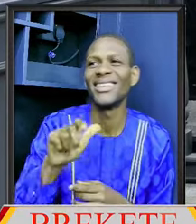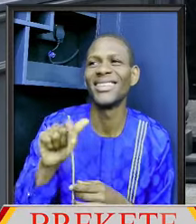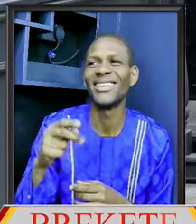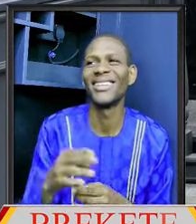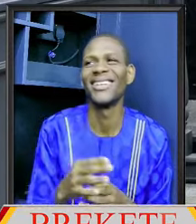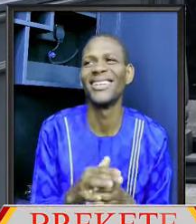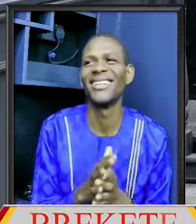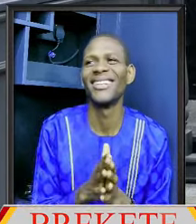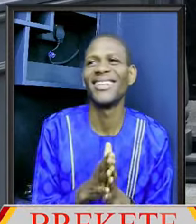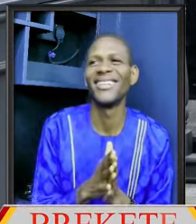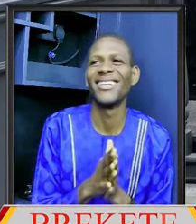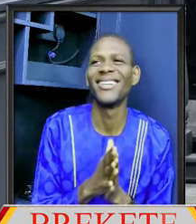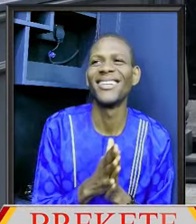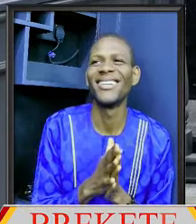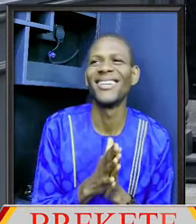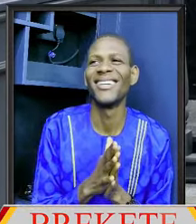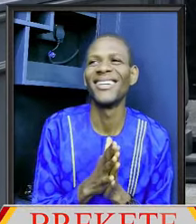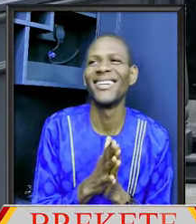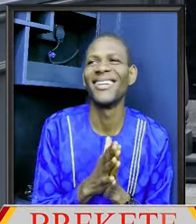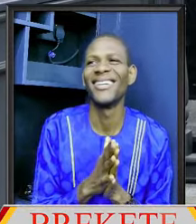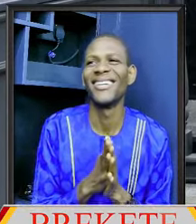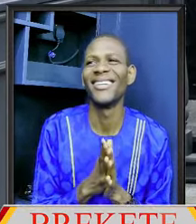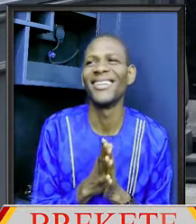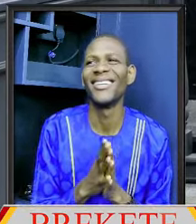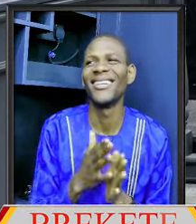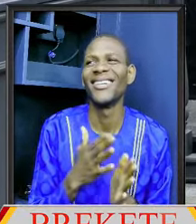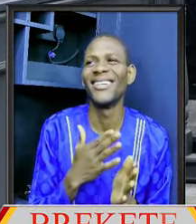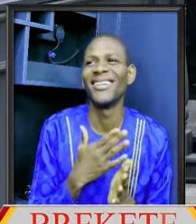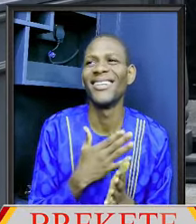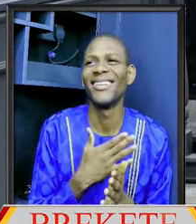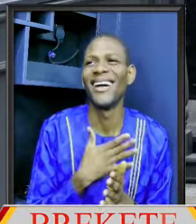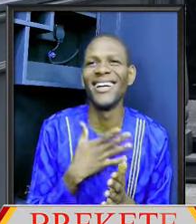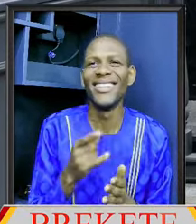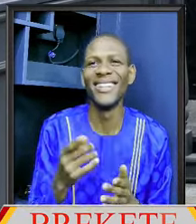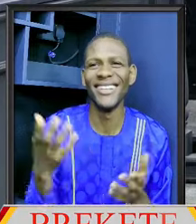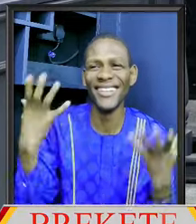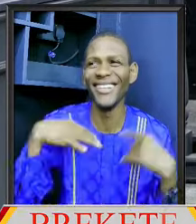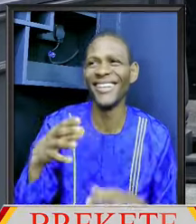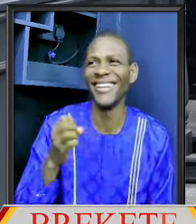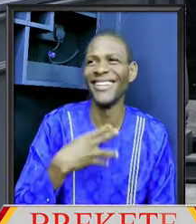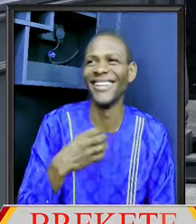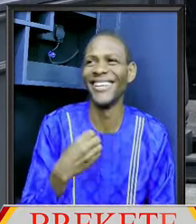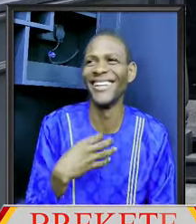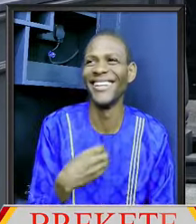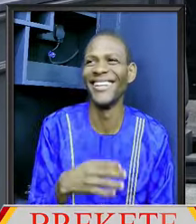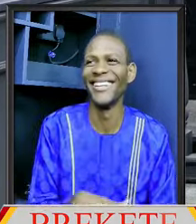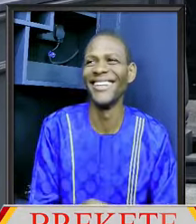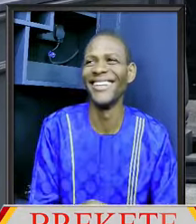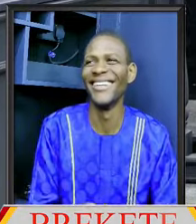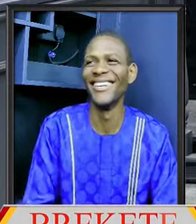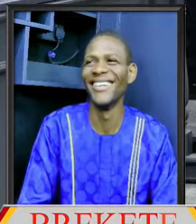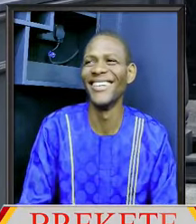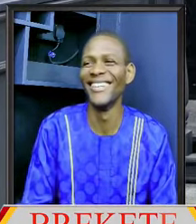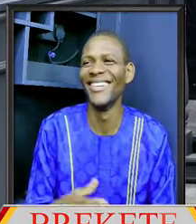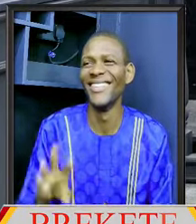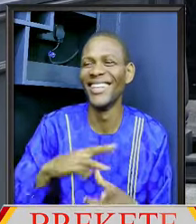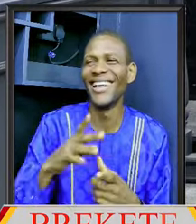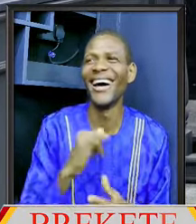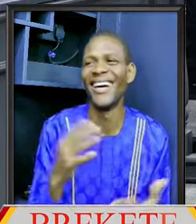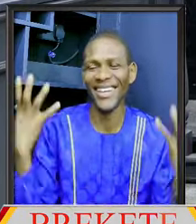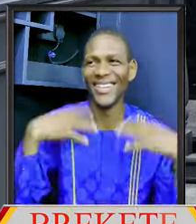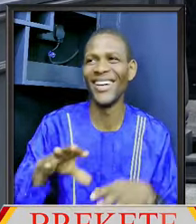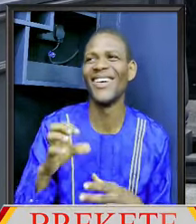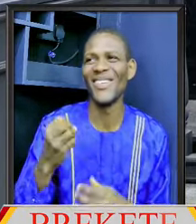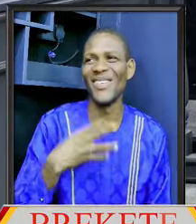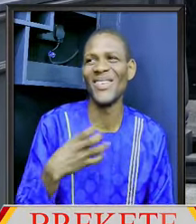I never finished now. Now, waiting, you know, say today, Nasala. Peace. The truth of the matter is, say today, Nasala.